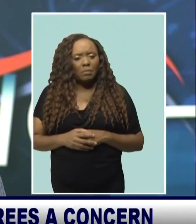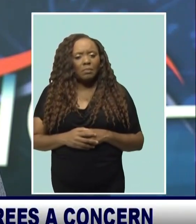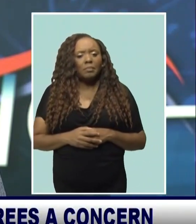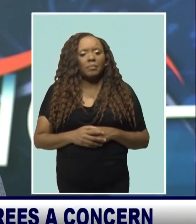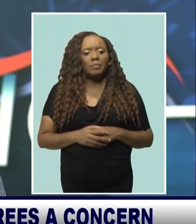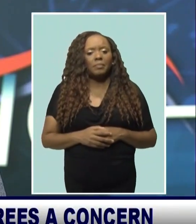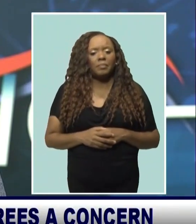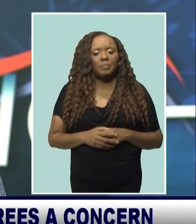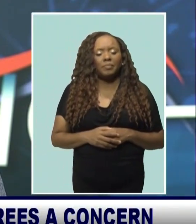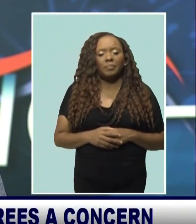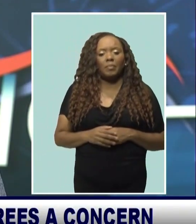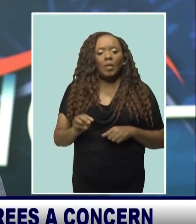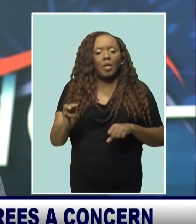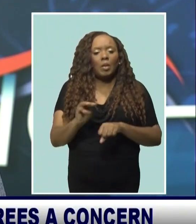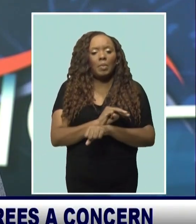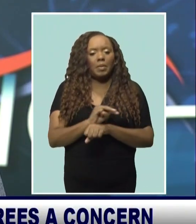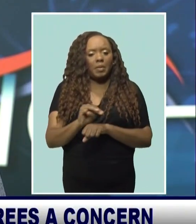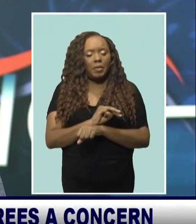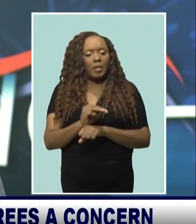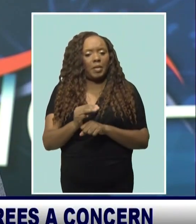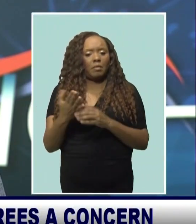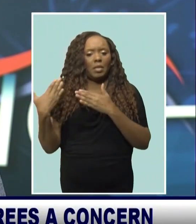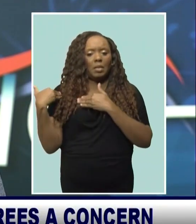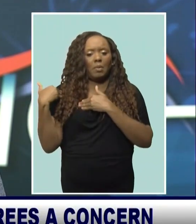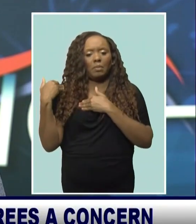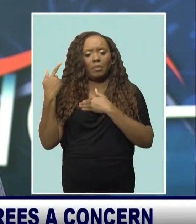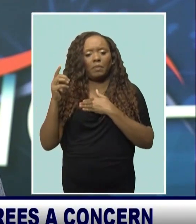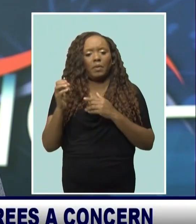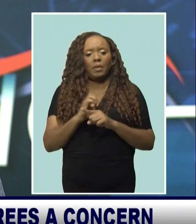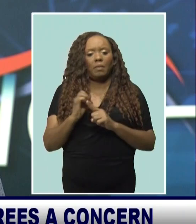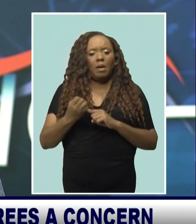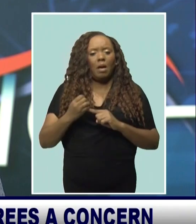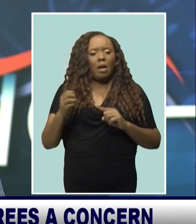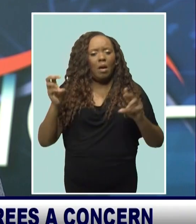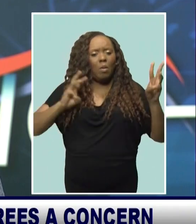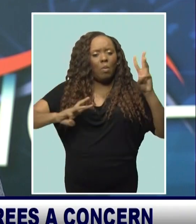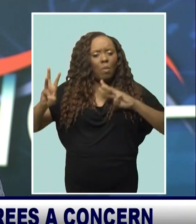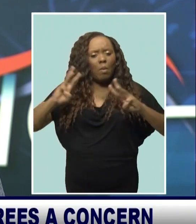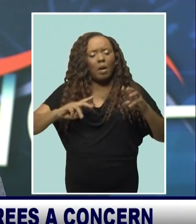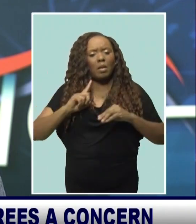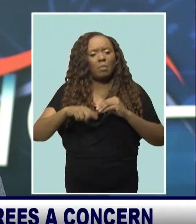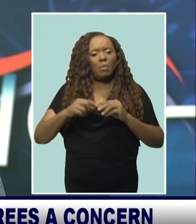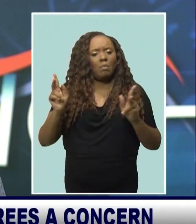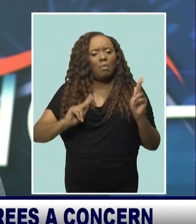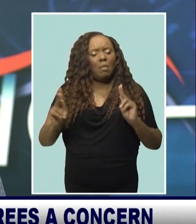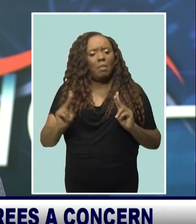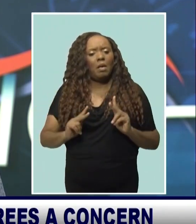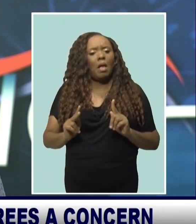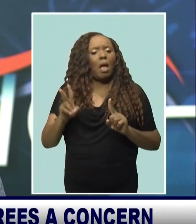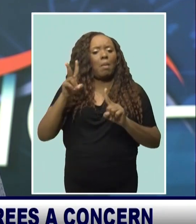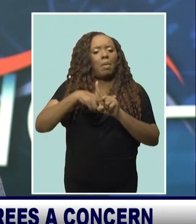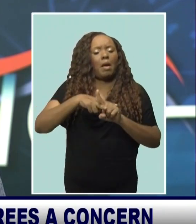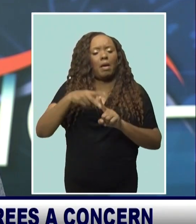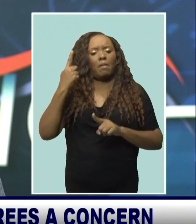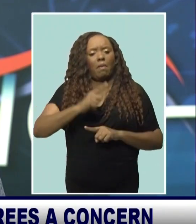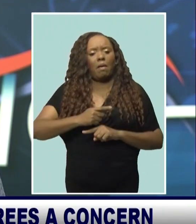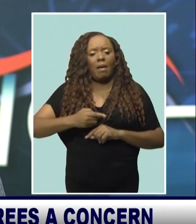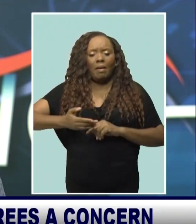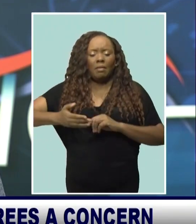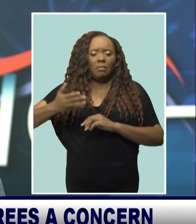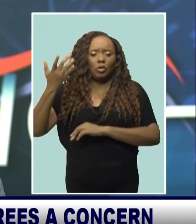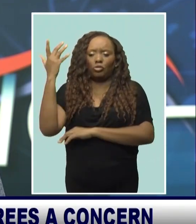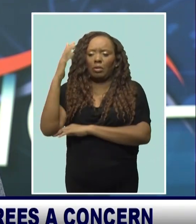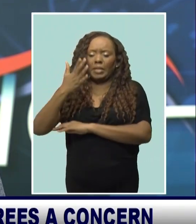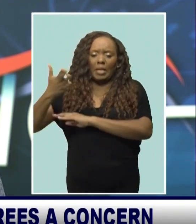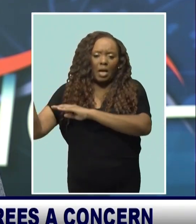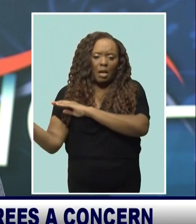of the Environment is worried about the increasing number of applications to cut down mahogany trees. To address the situation, it will soon be using